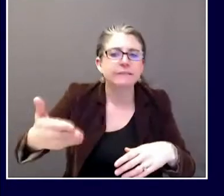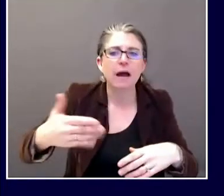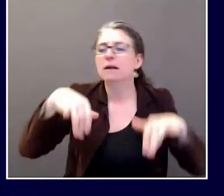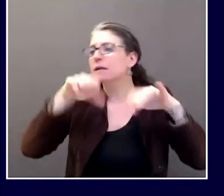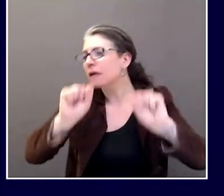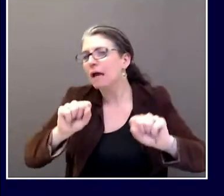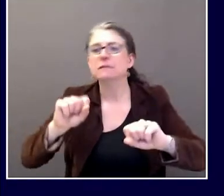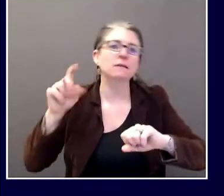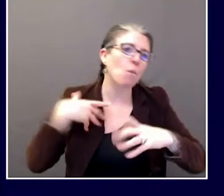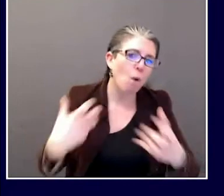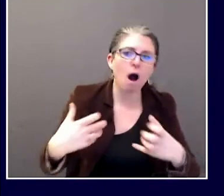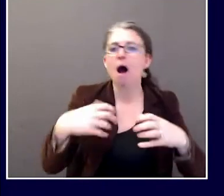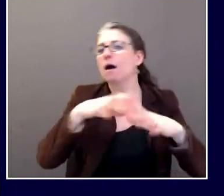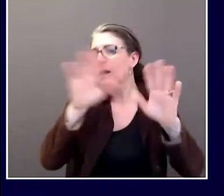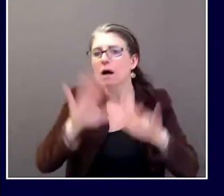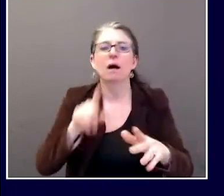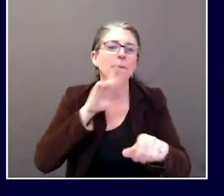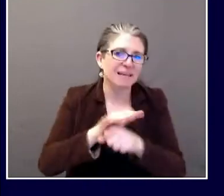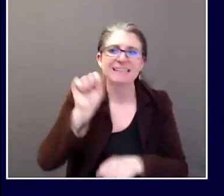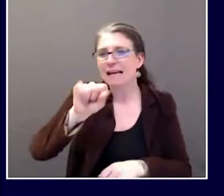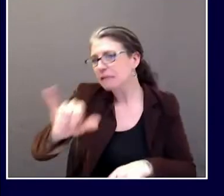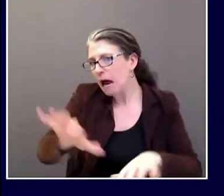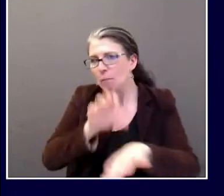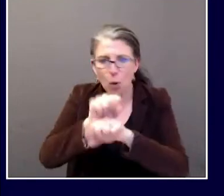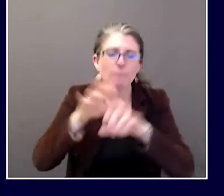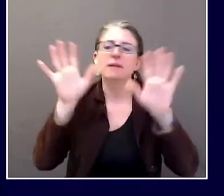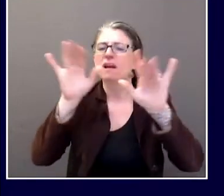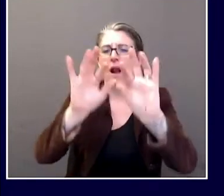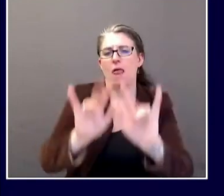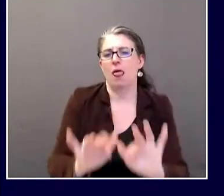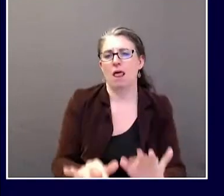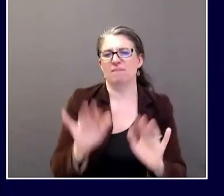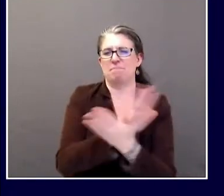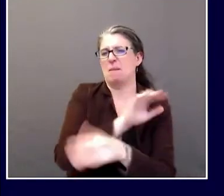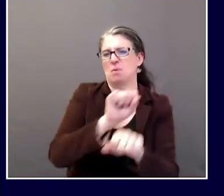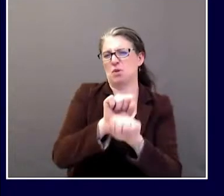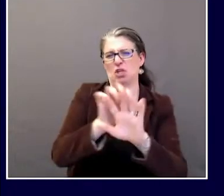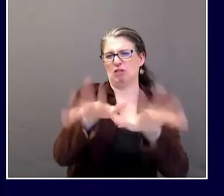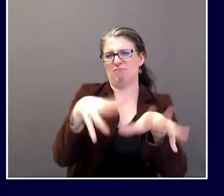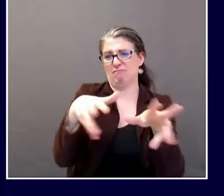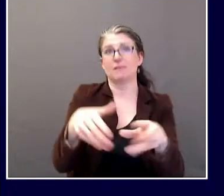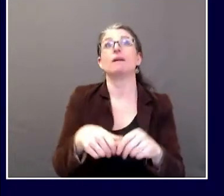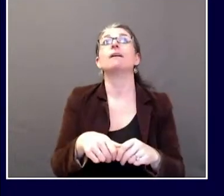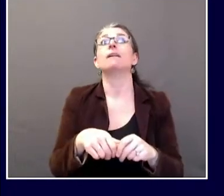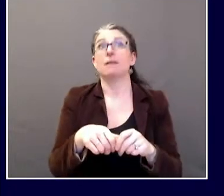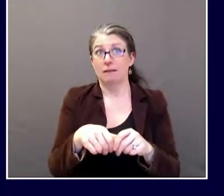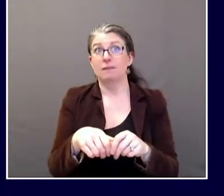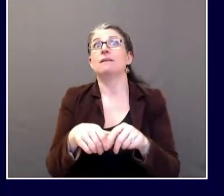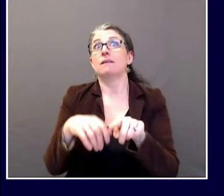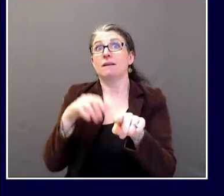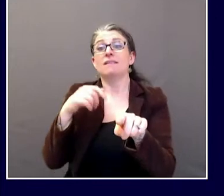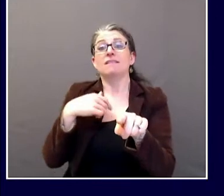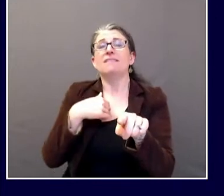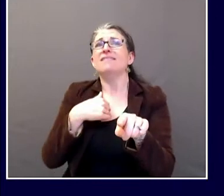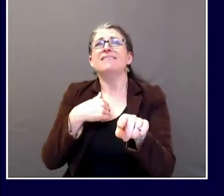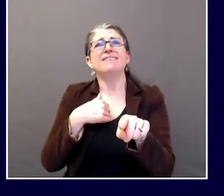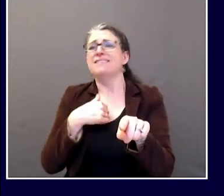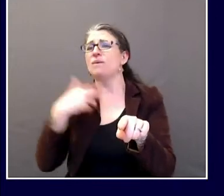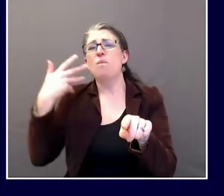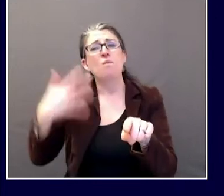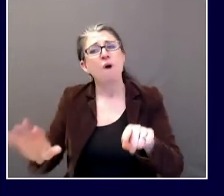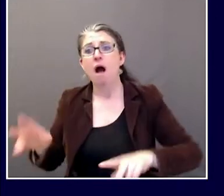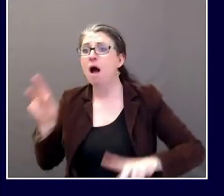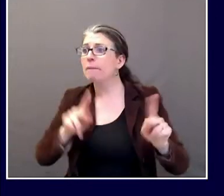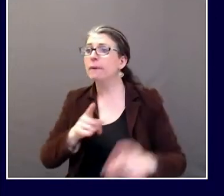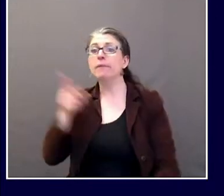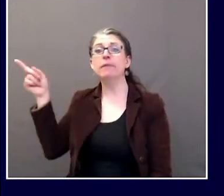get data errors and you get drops of information. So I'm looking for one site that can do it all. I know it's going to take time. I'm not thrilled